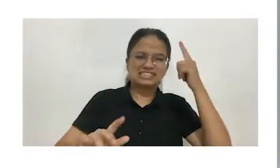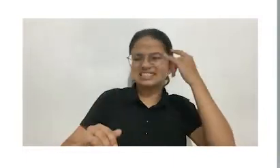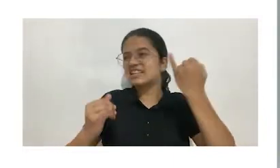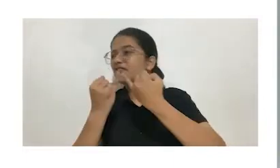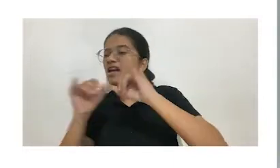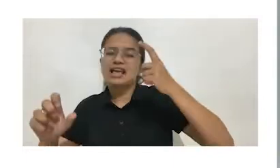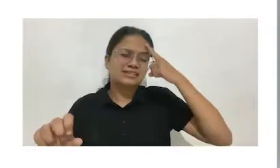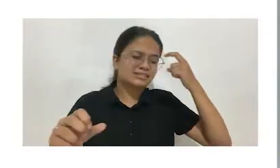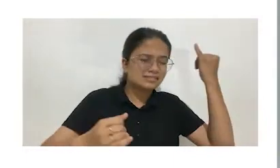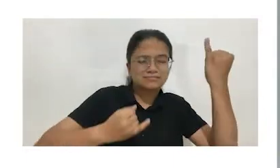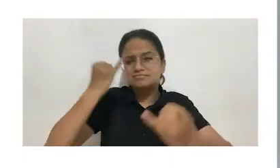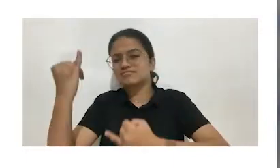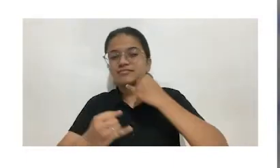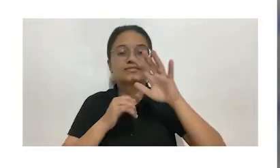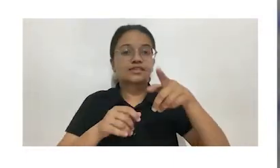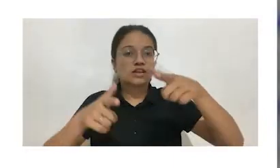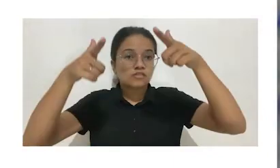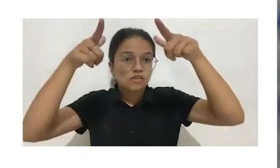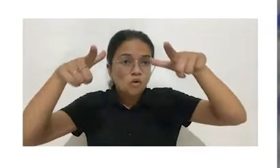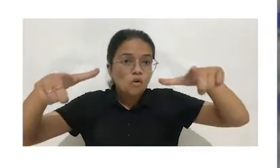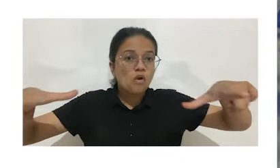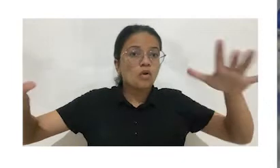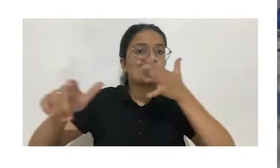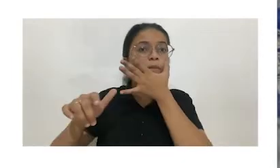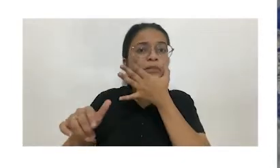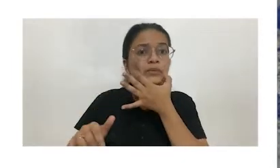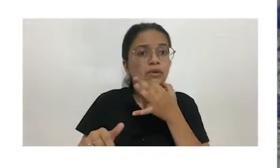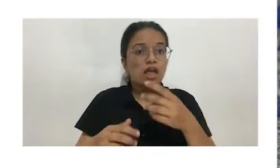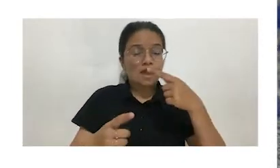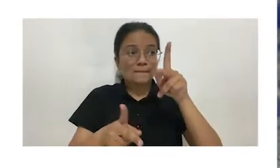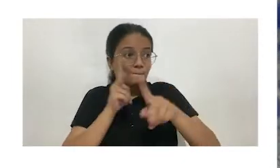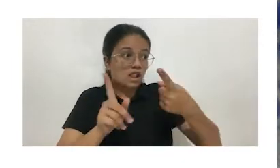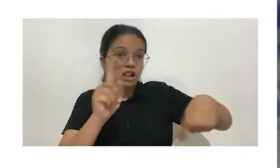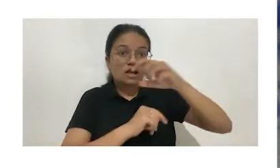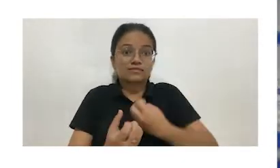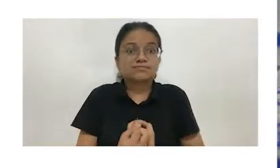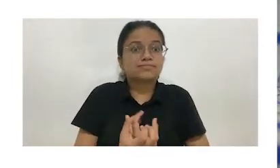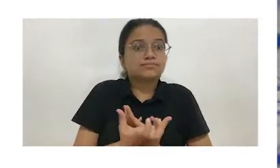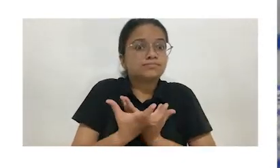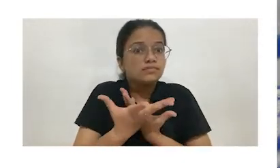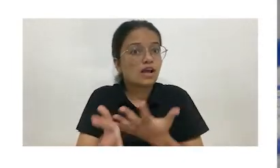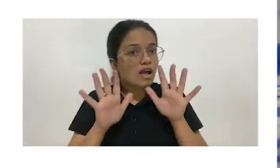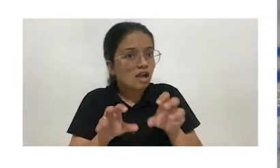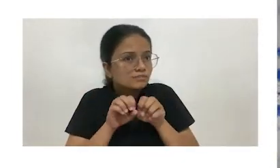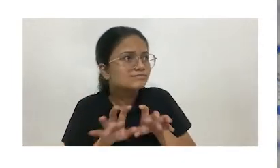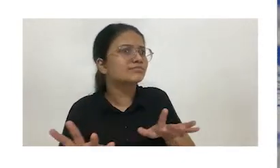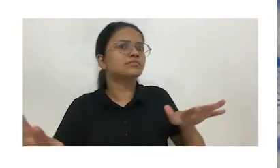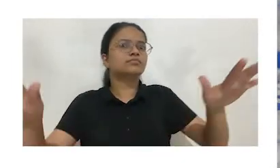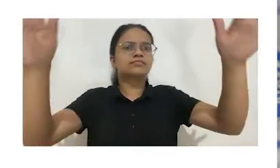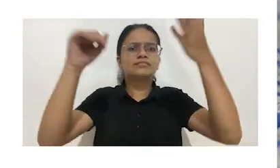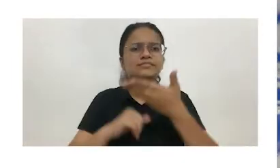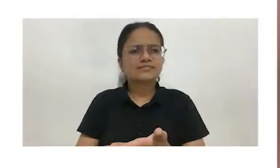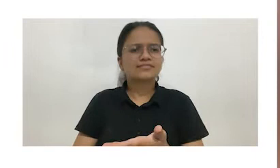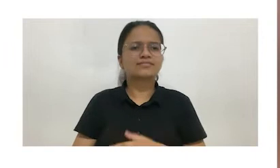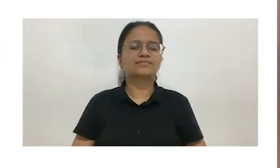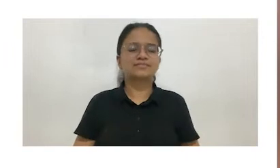expressions of the desire for freedom. So these were very clever ways in which people could express their intentions and a way of spreading the